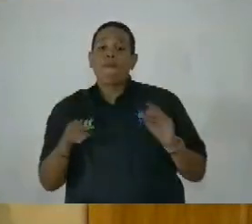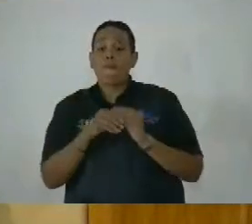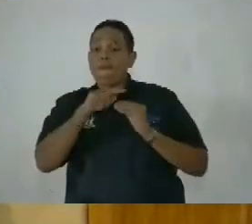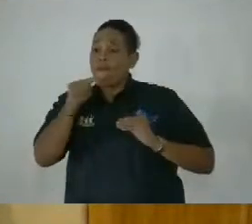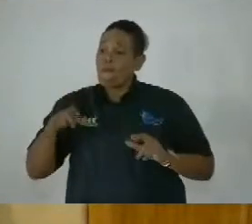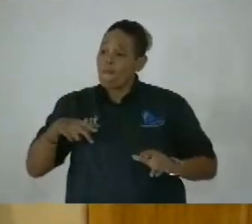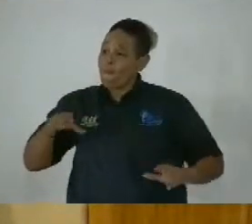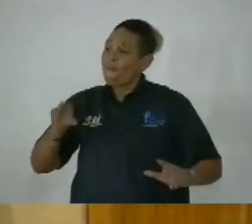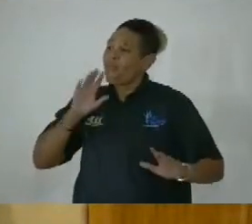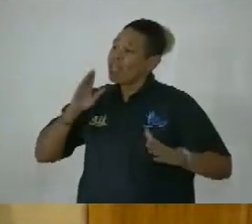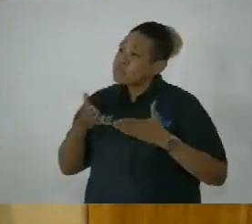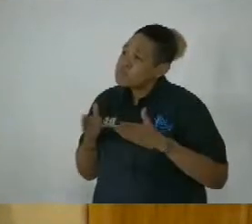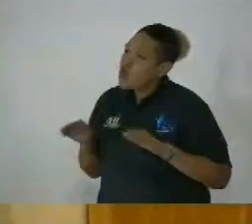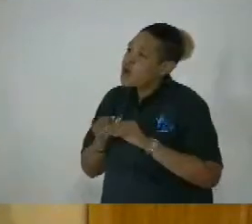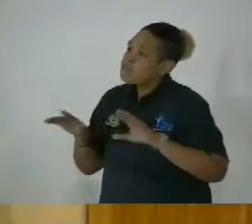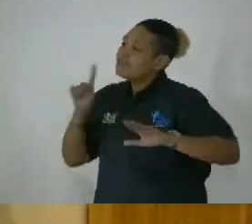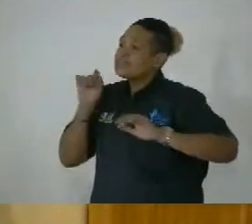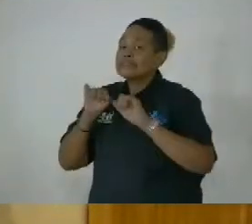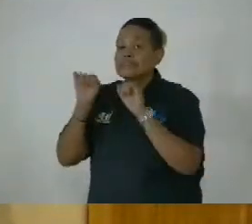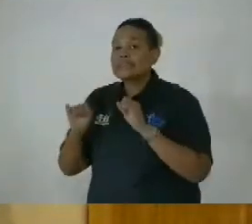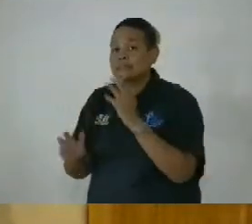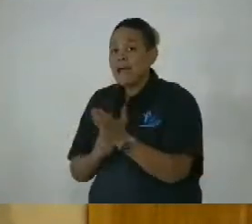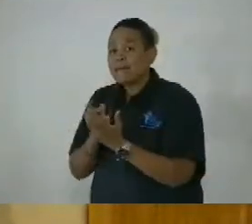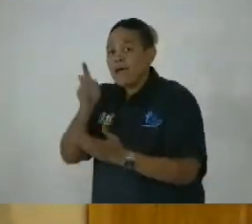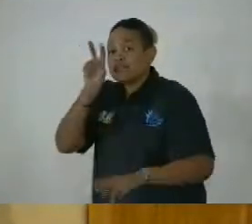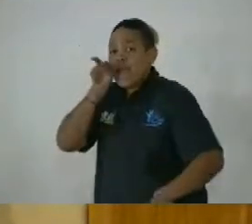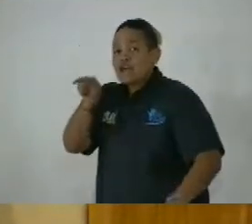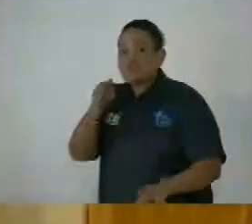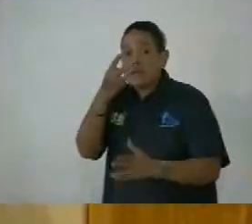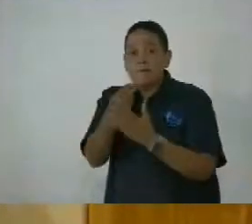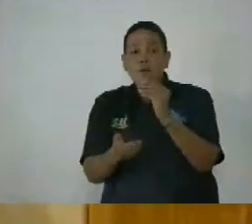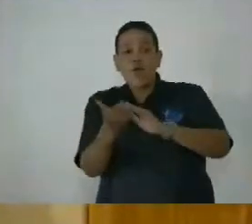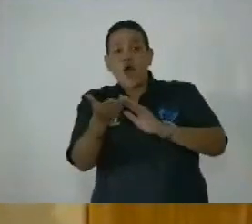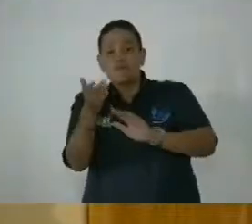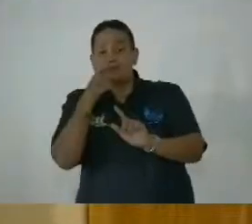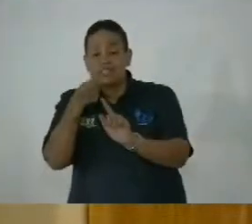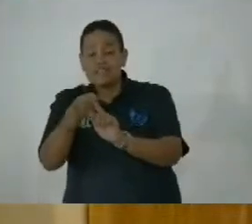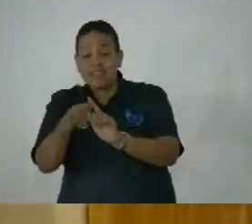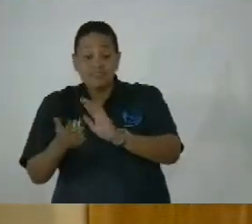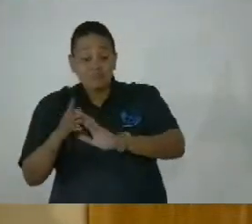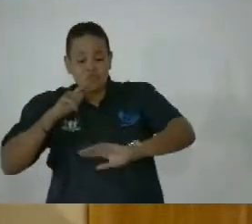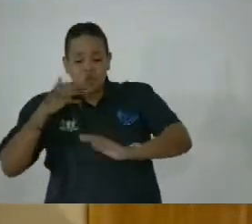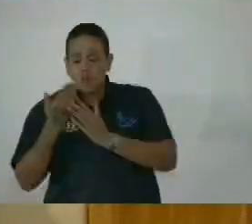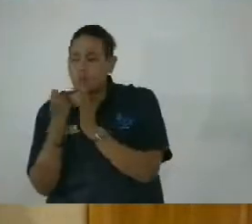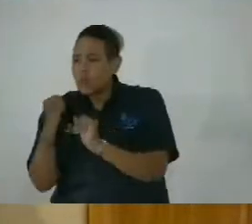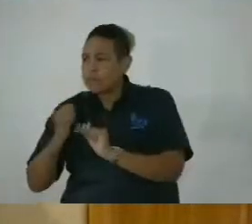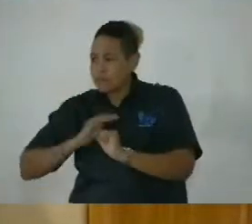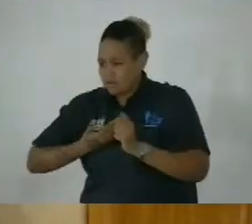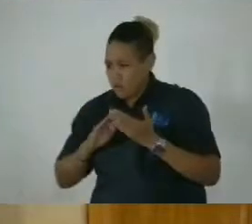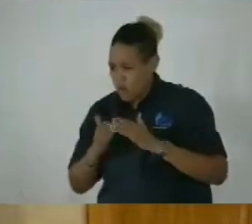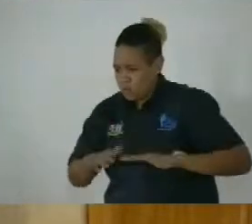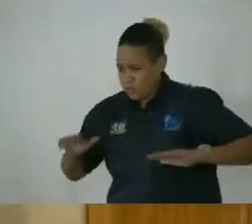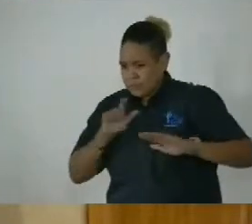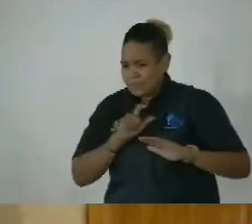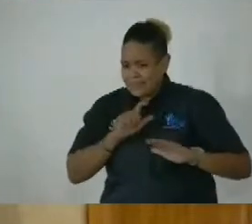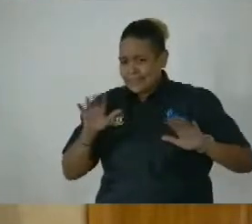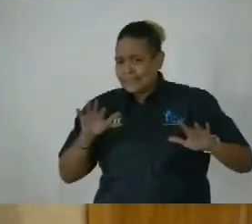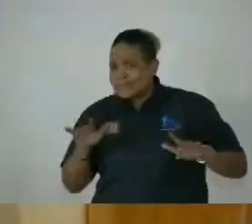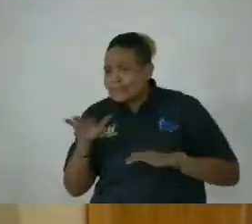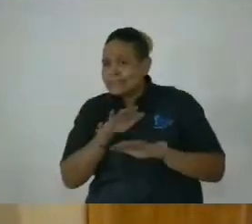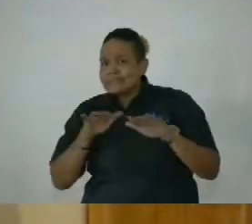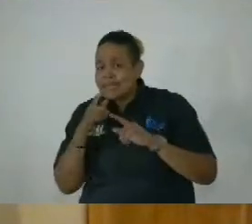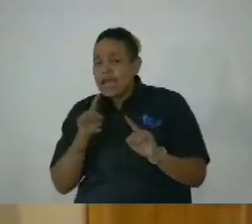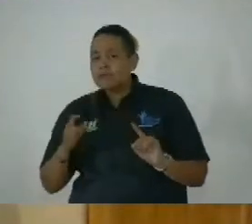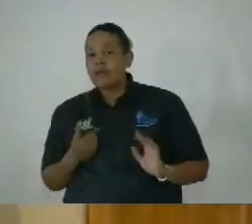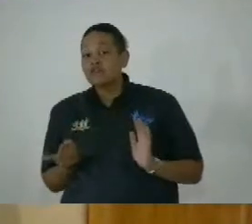investments have been broad-based and systematic, addressing both operational effectiveness and the well-being of our police officers. I repeat